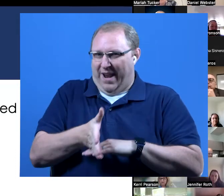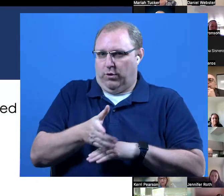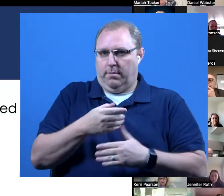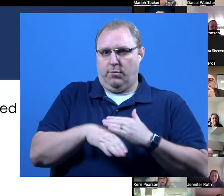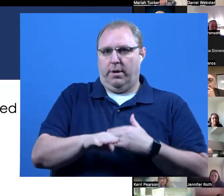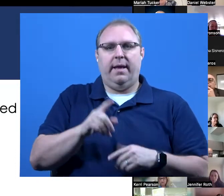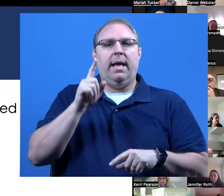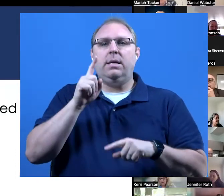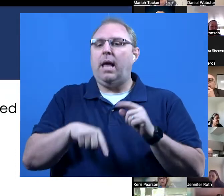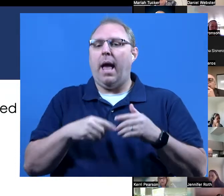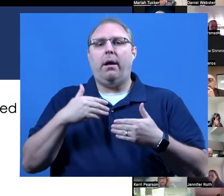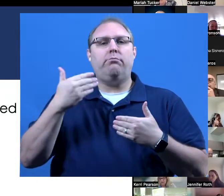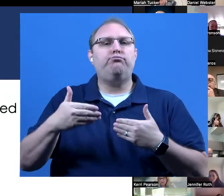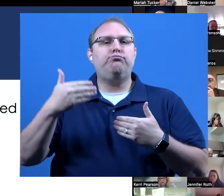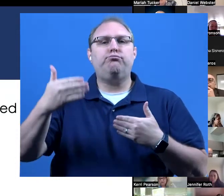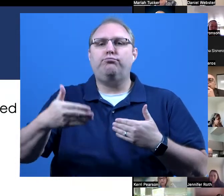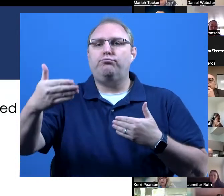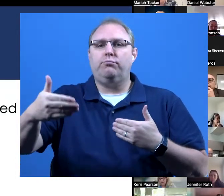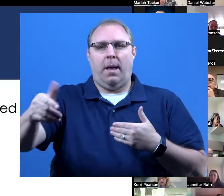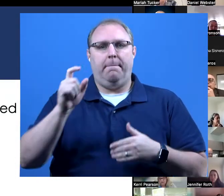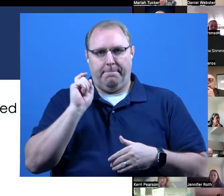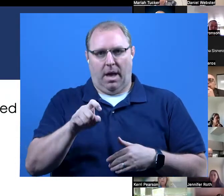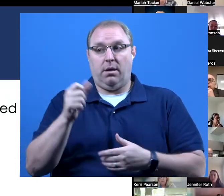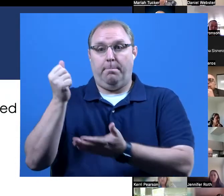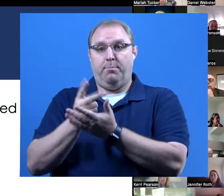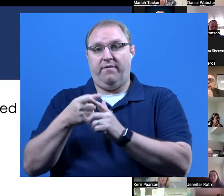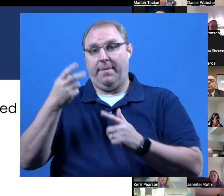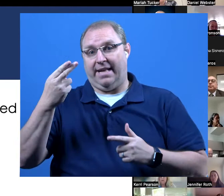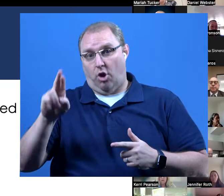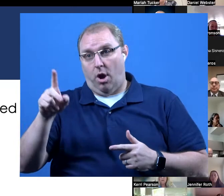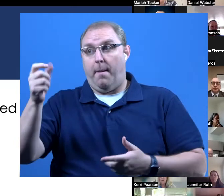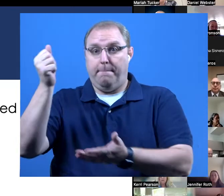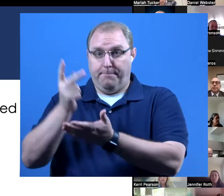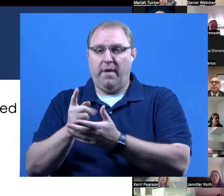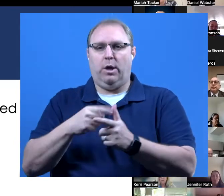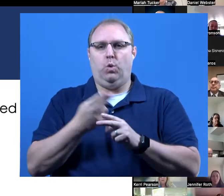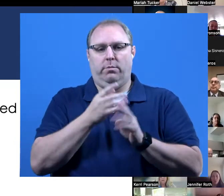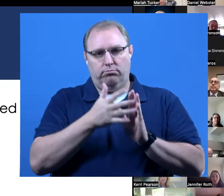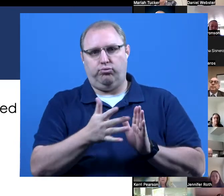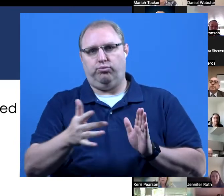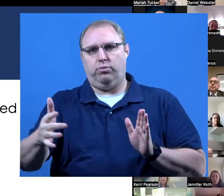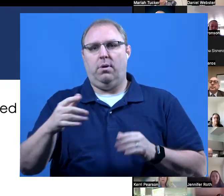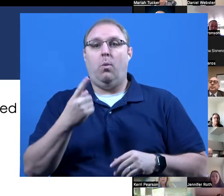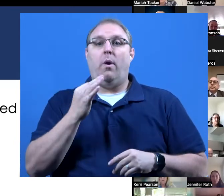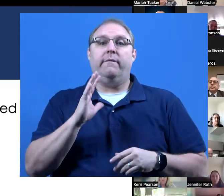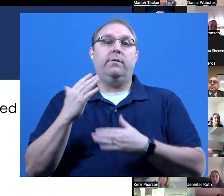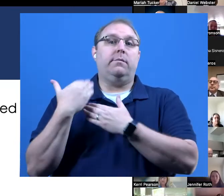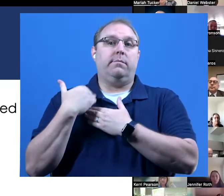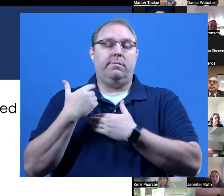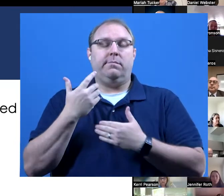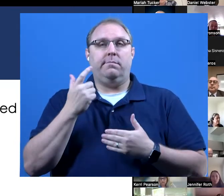has to be taken immediately after birth of the child, and it may not be taken intermittently. Has to be approved